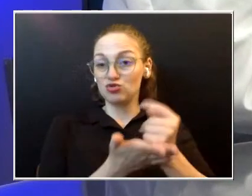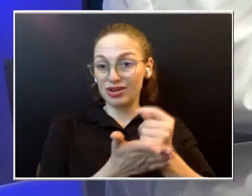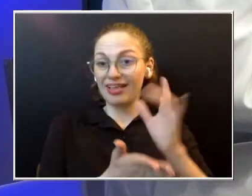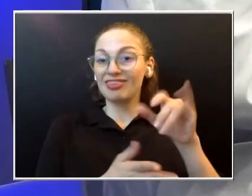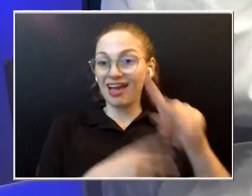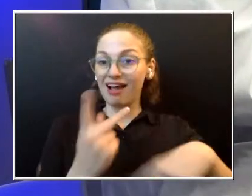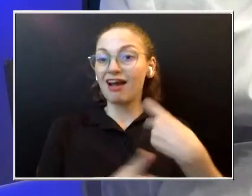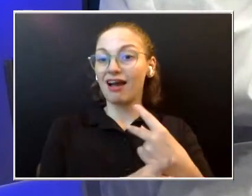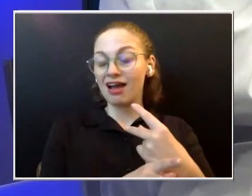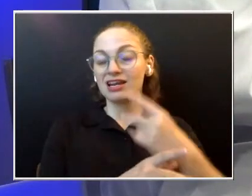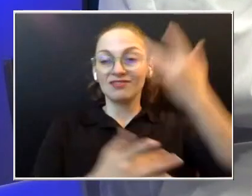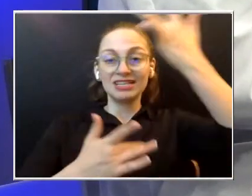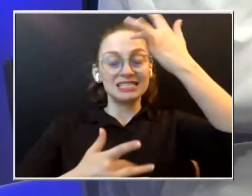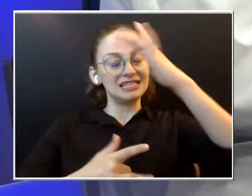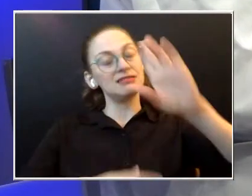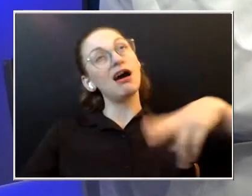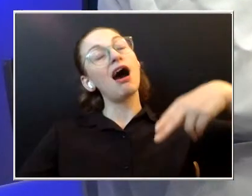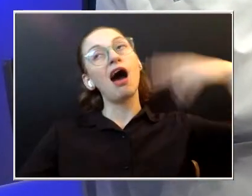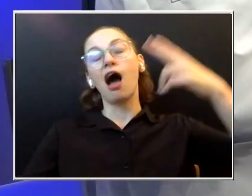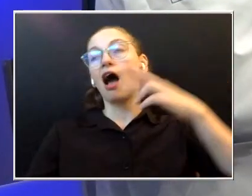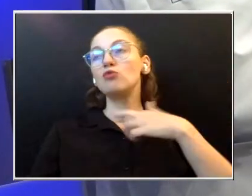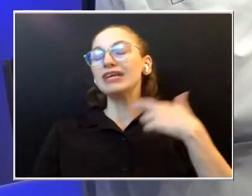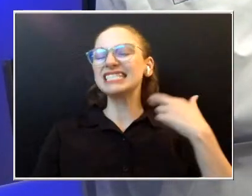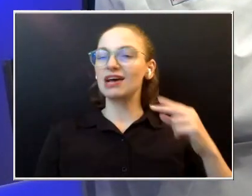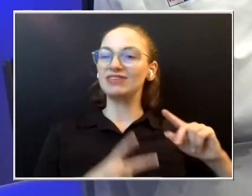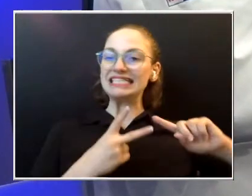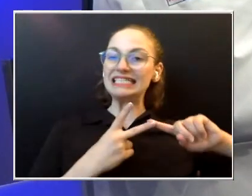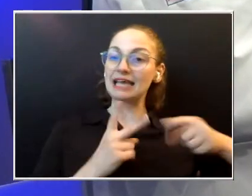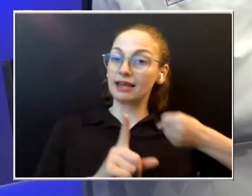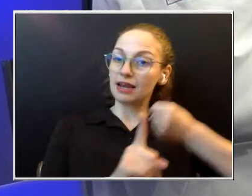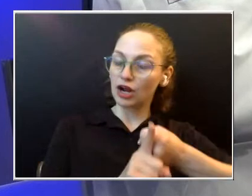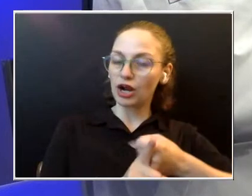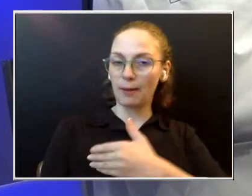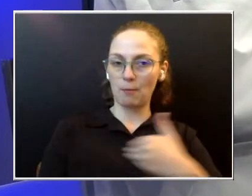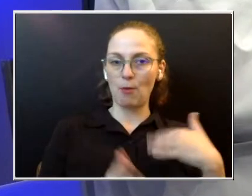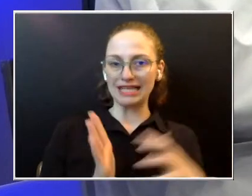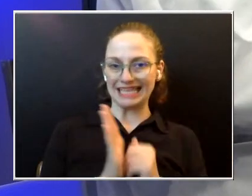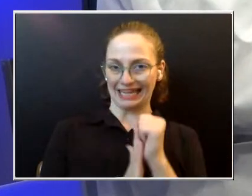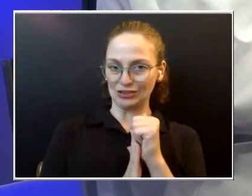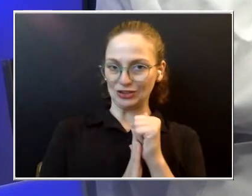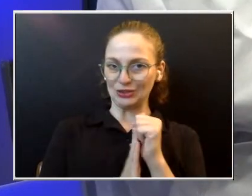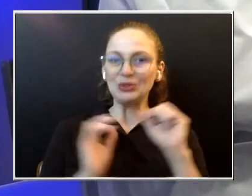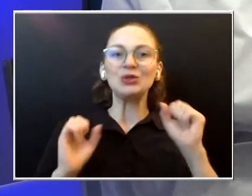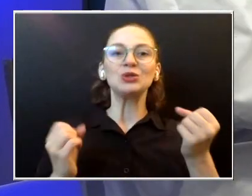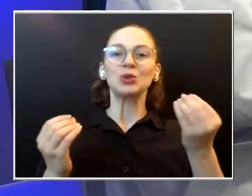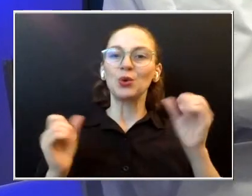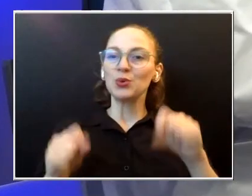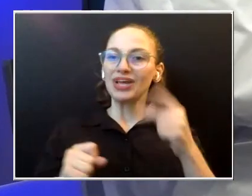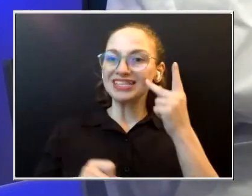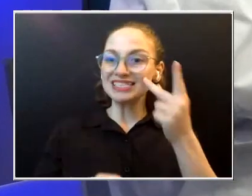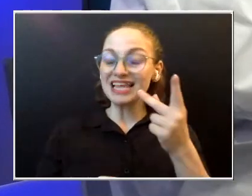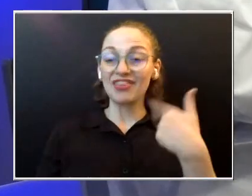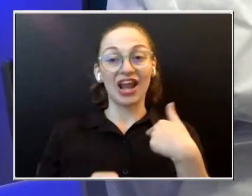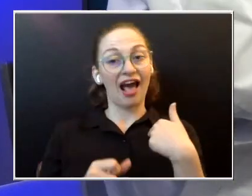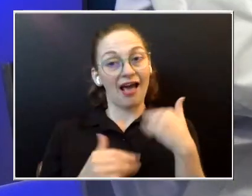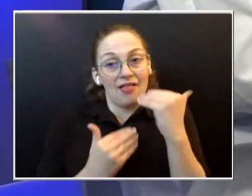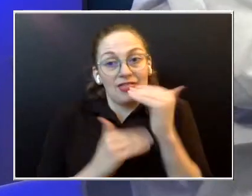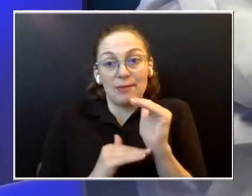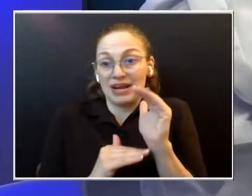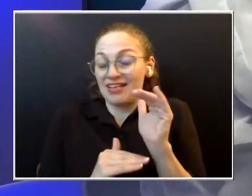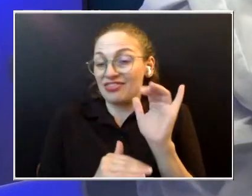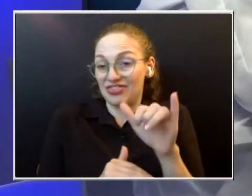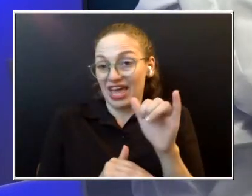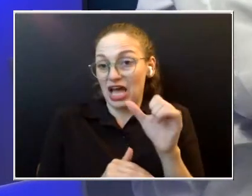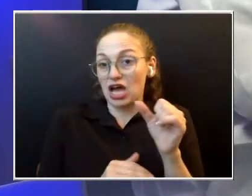are treated. And here, again, you can see that I was able to dramatically limit the dose to her breasts. Again, this white isodose line, these are the